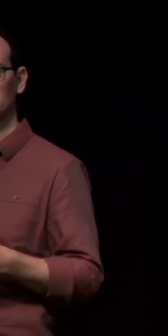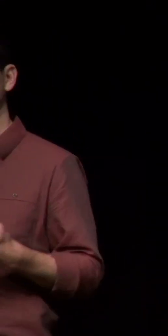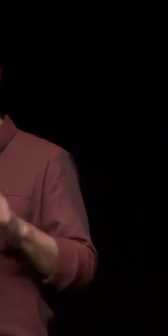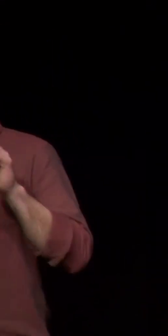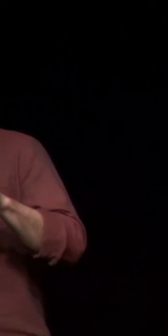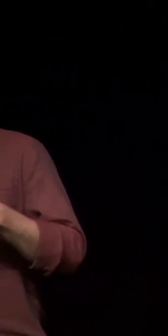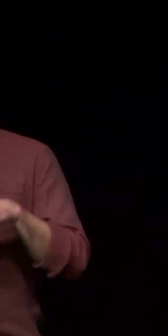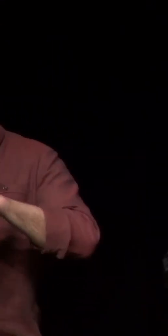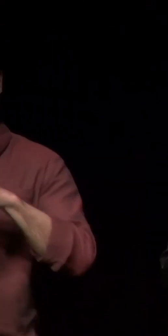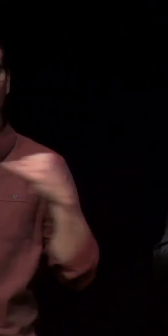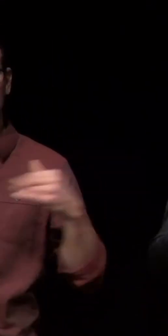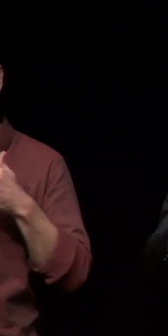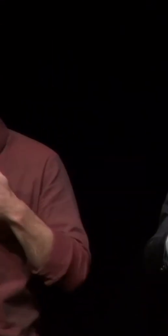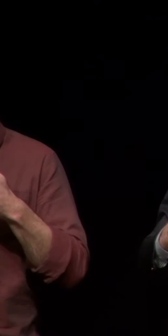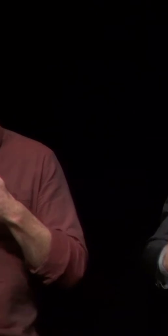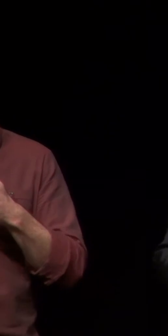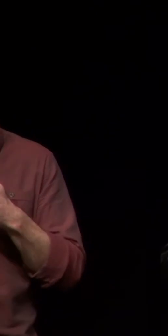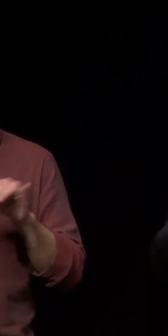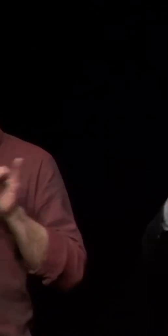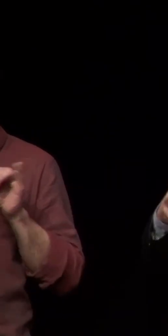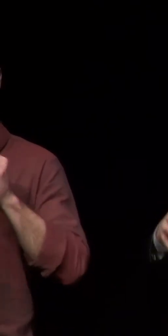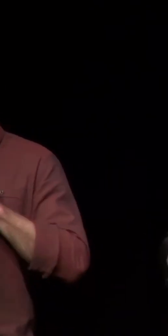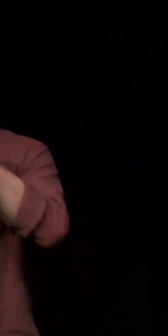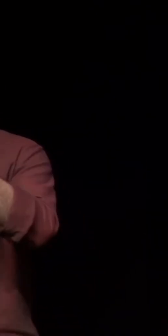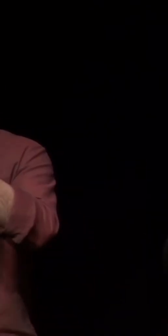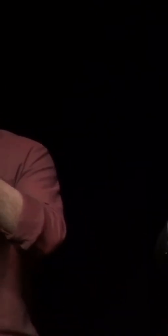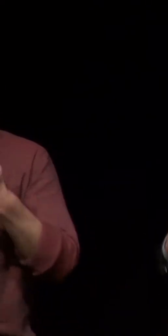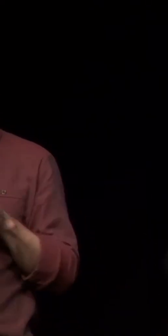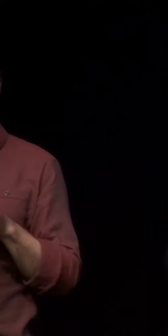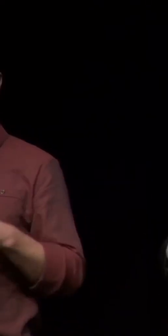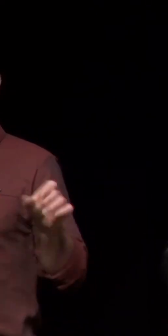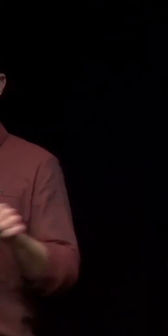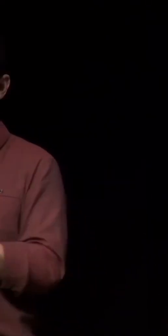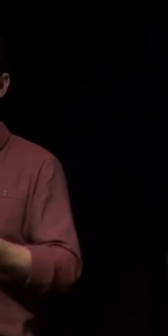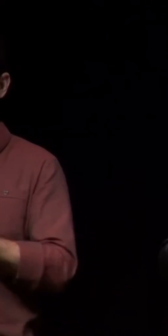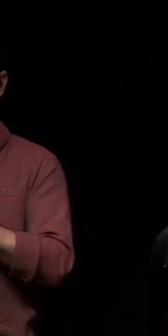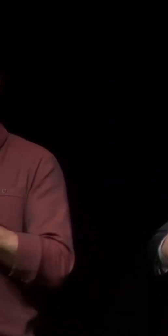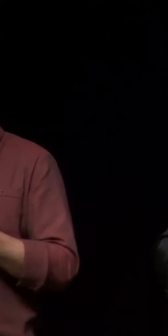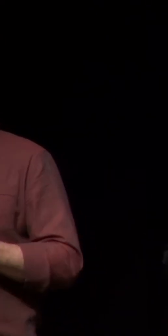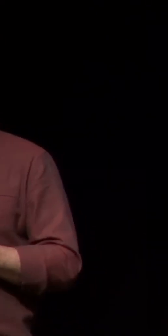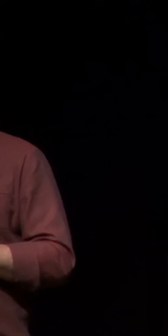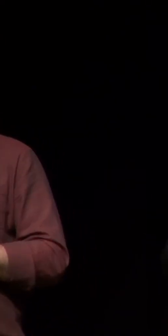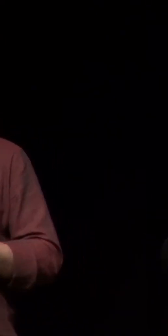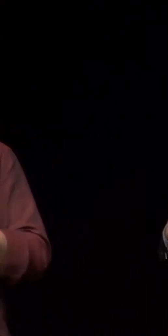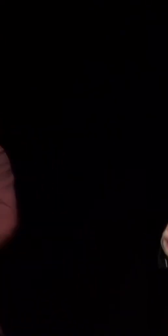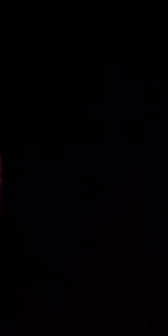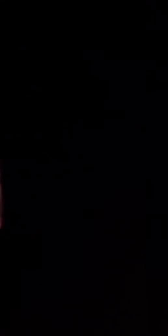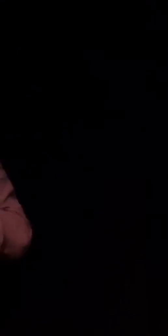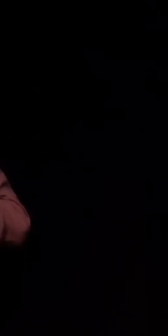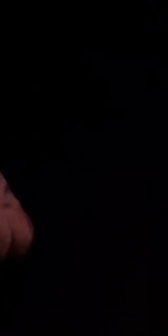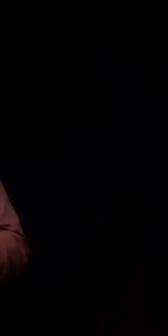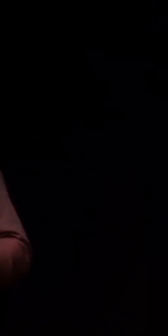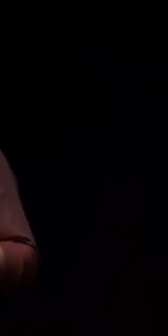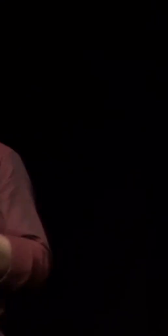objectives, measures, and a very fulsome engagement process for poverty activists, disability groups,